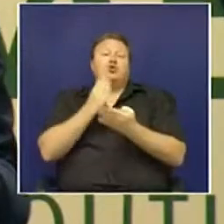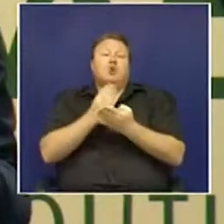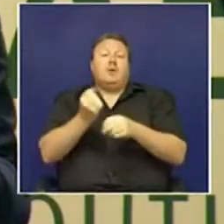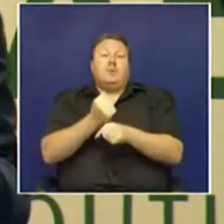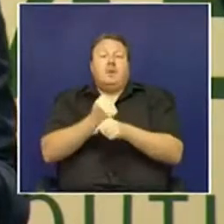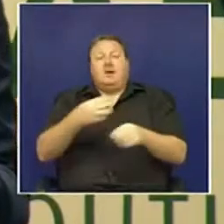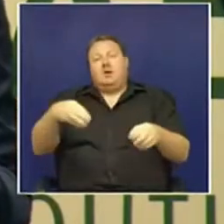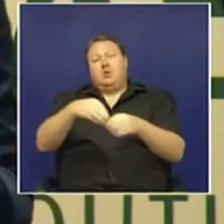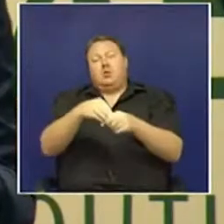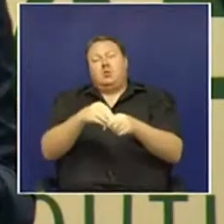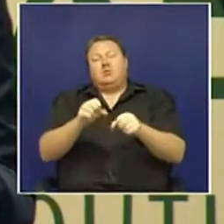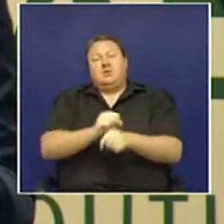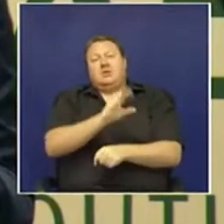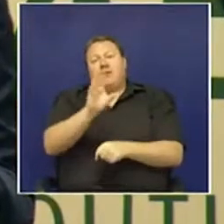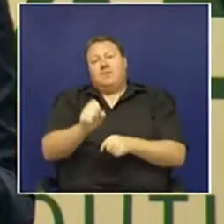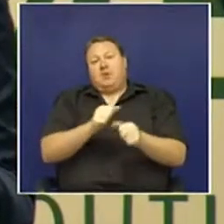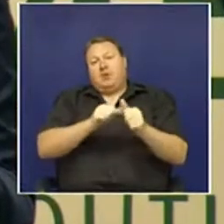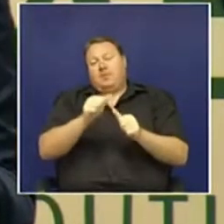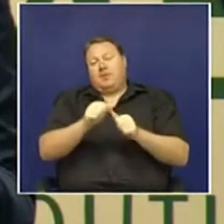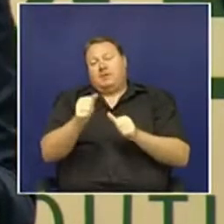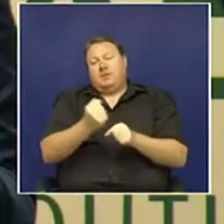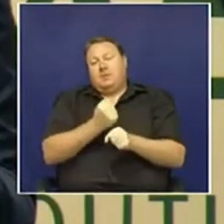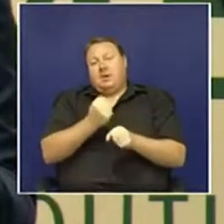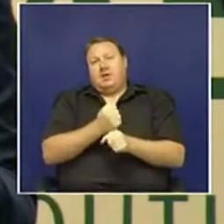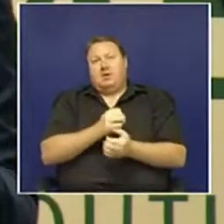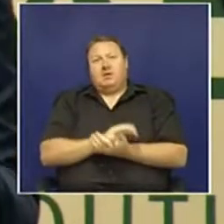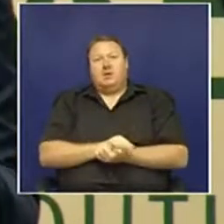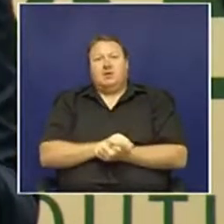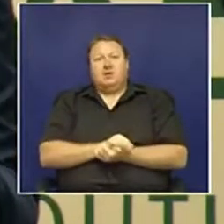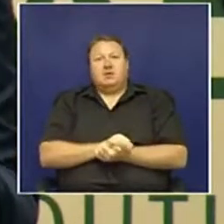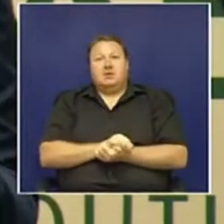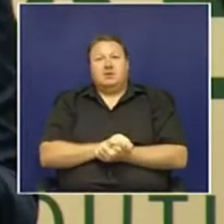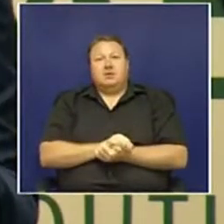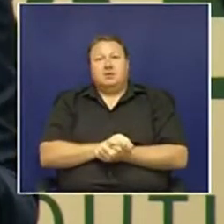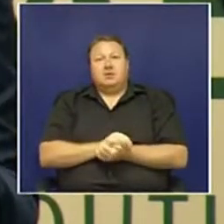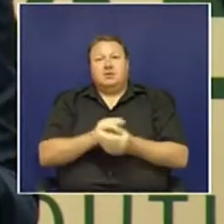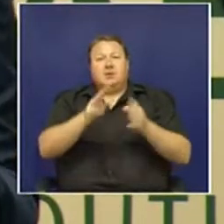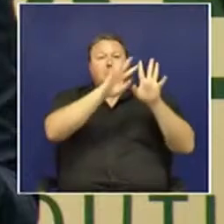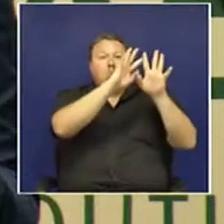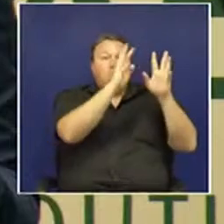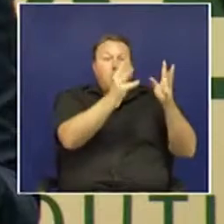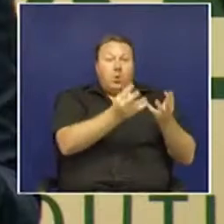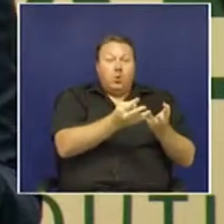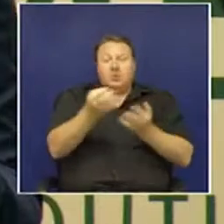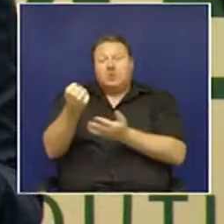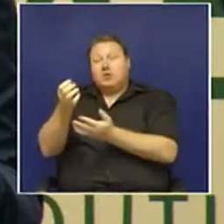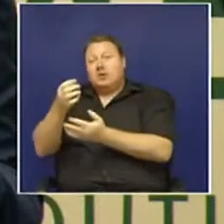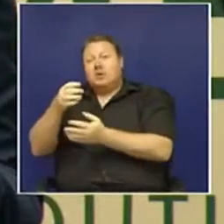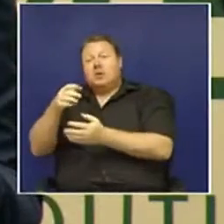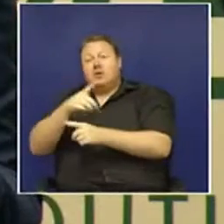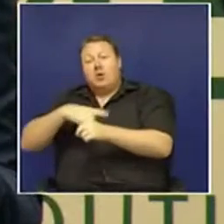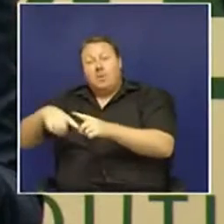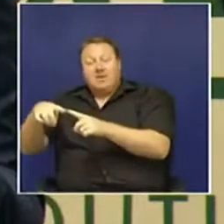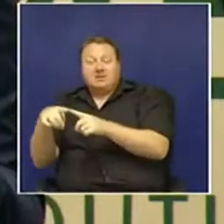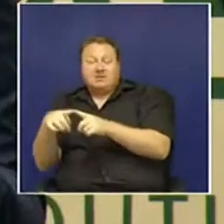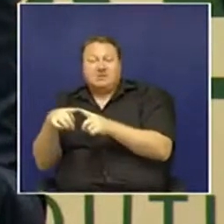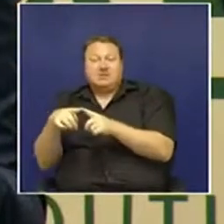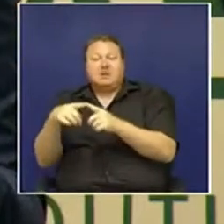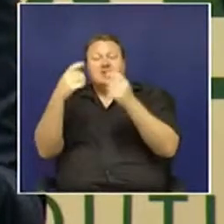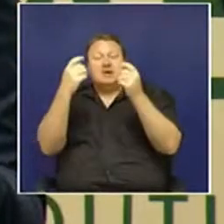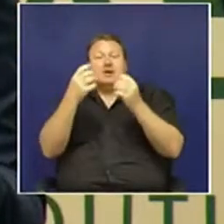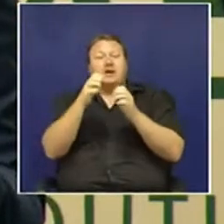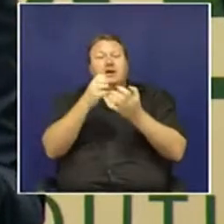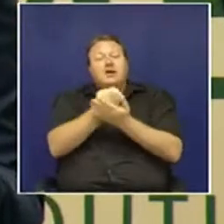Honourable members, allow me to turn to the global and domestic economic outlook. The global economy